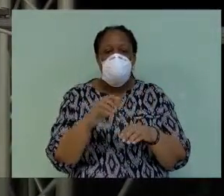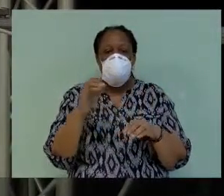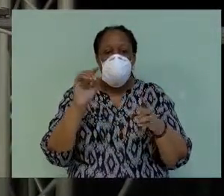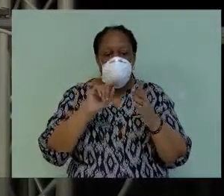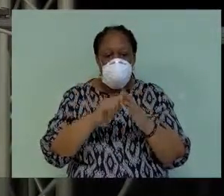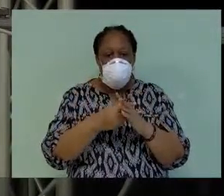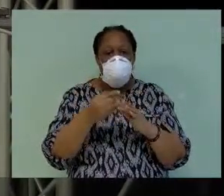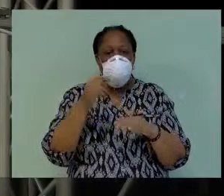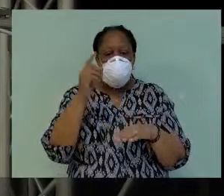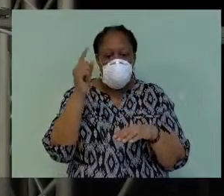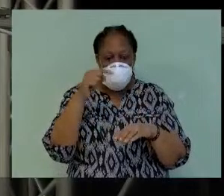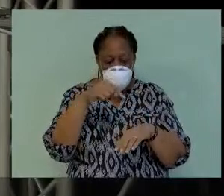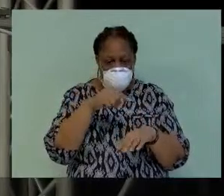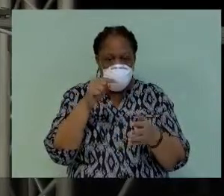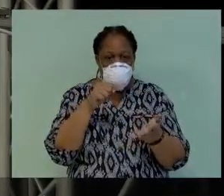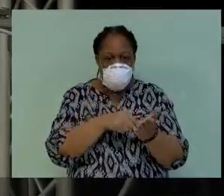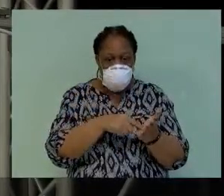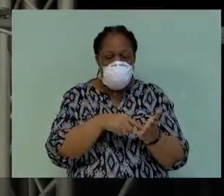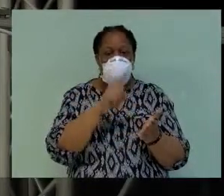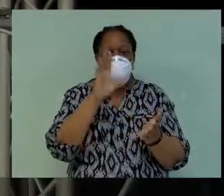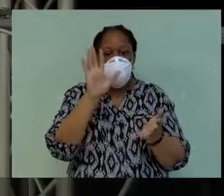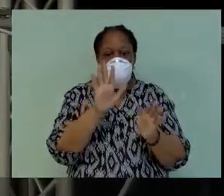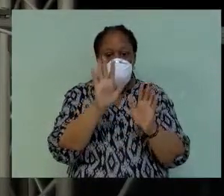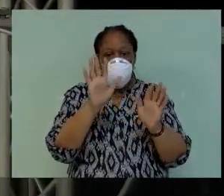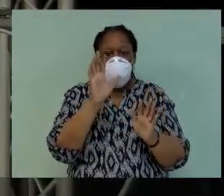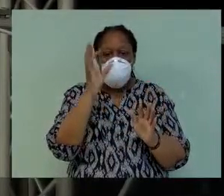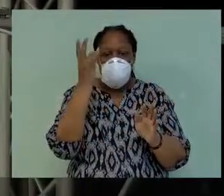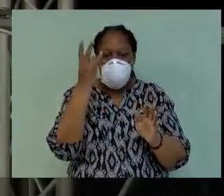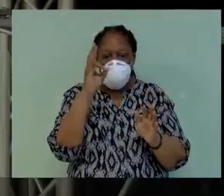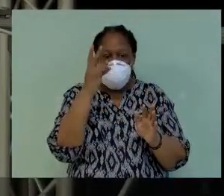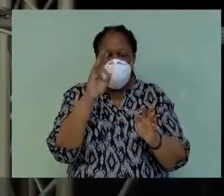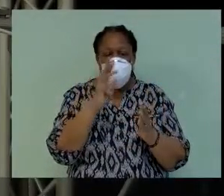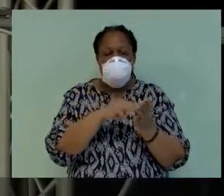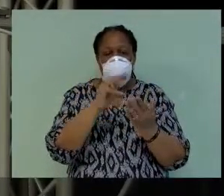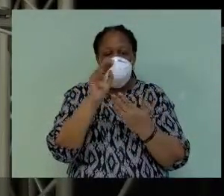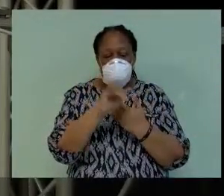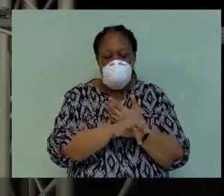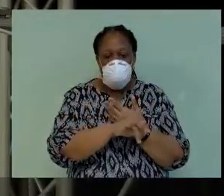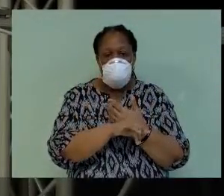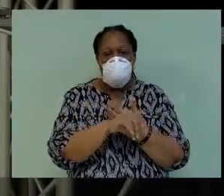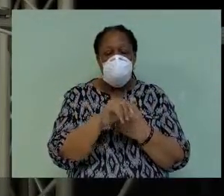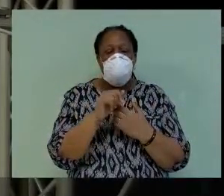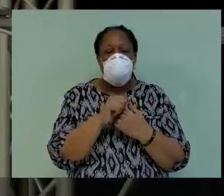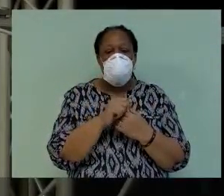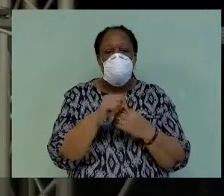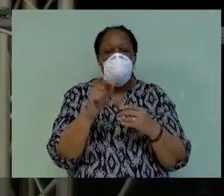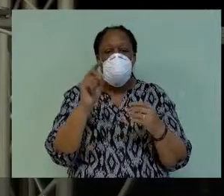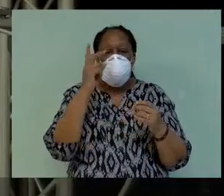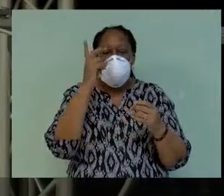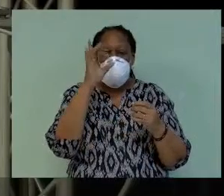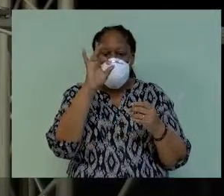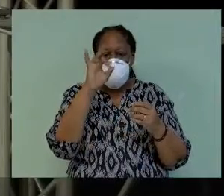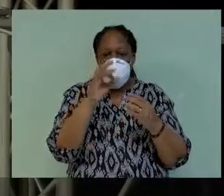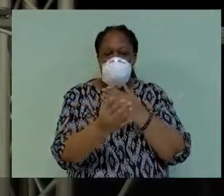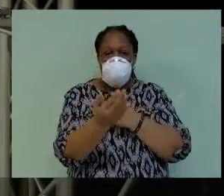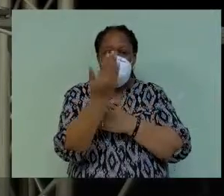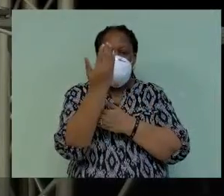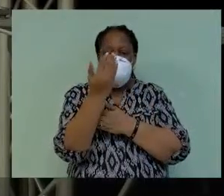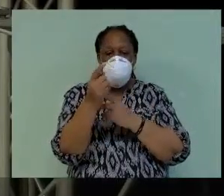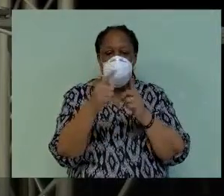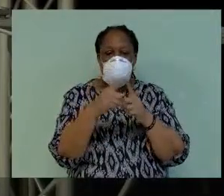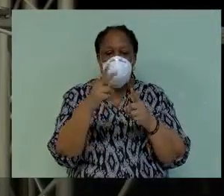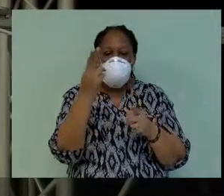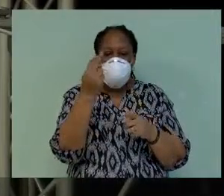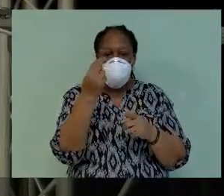this Sunday, May 17th, 2020, between the hours of 8 a.m. and